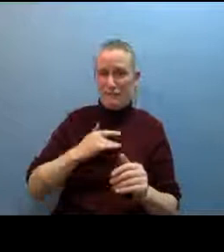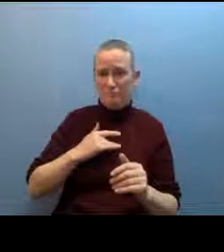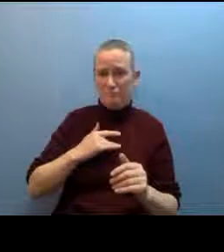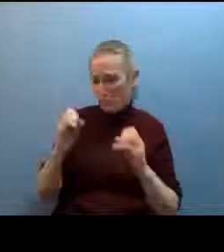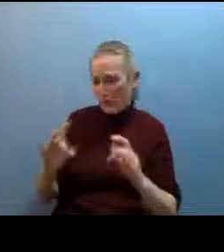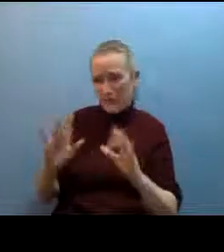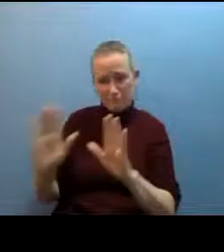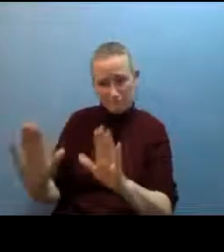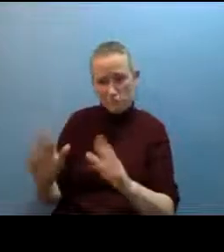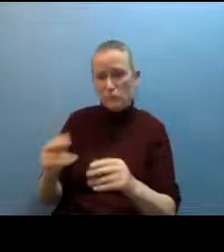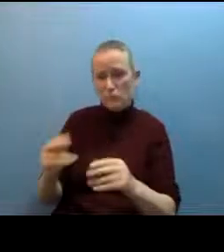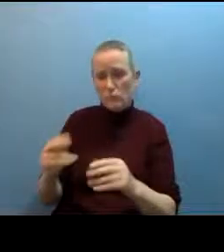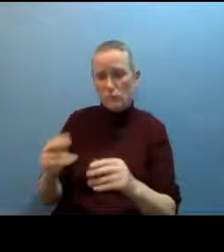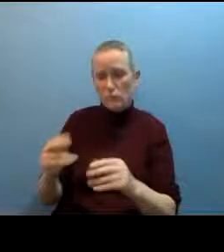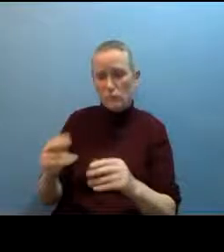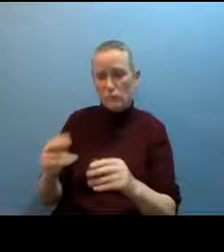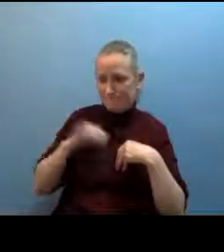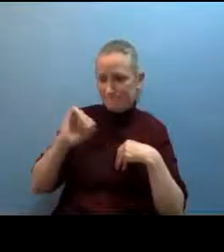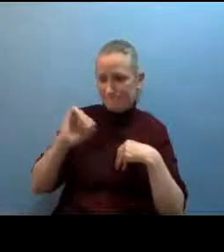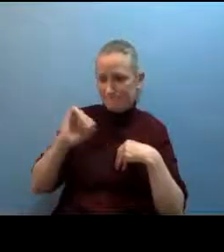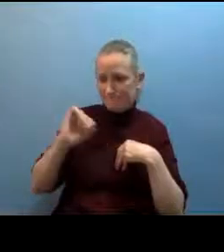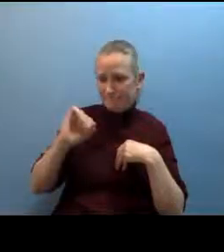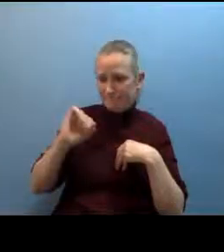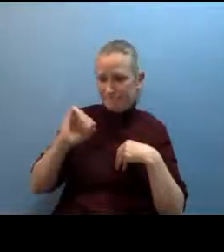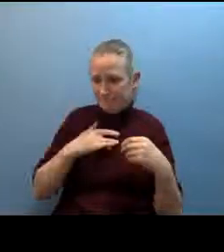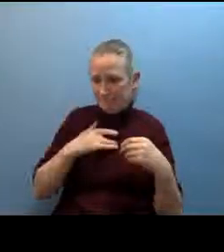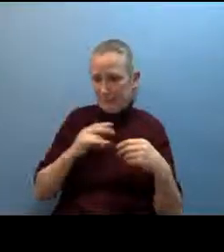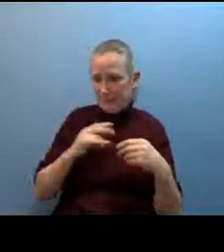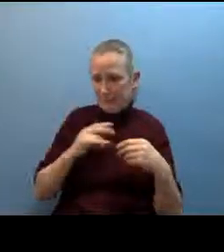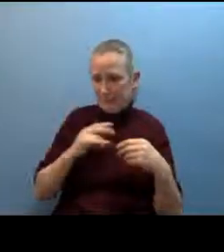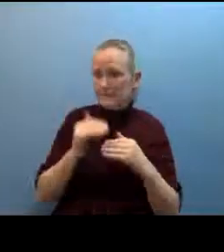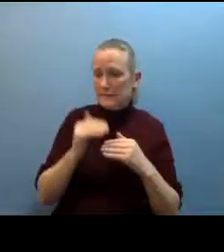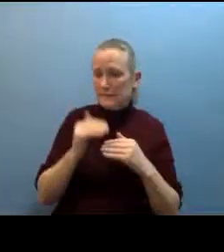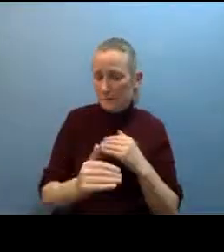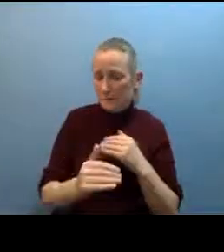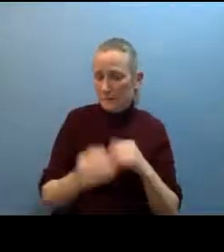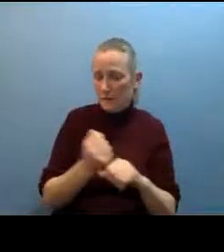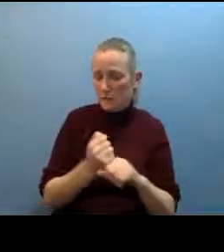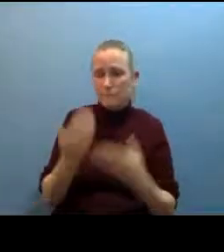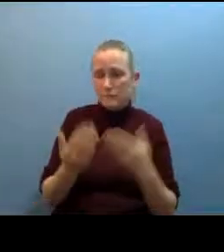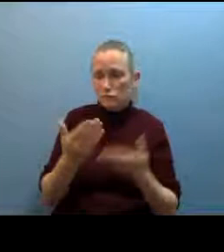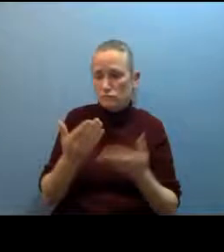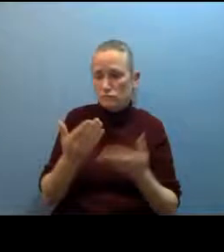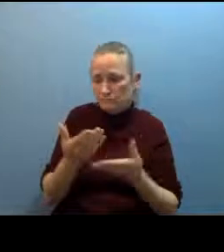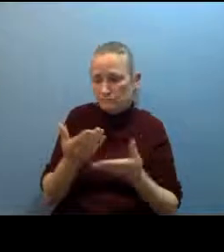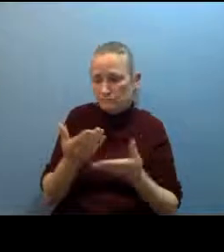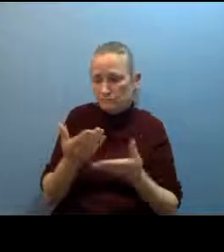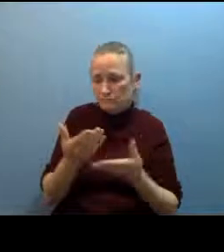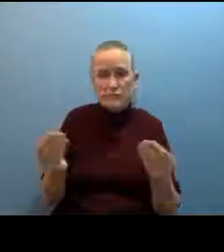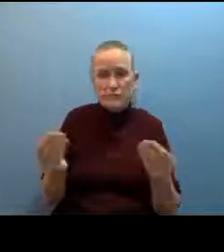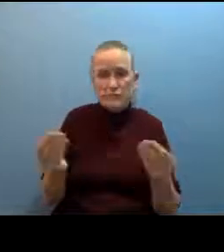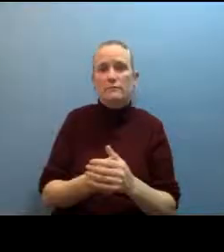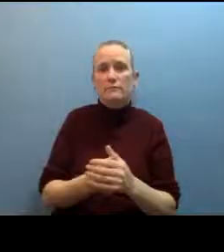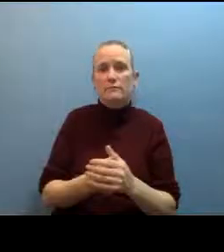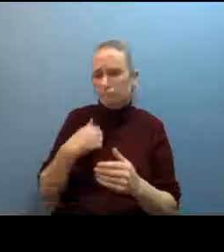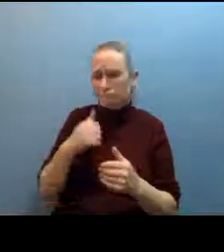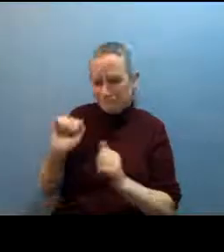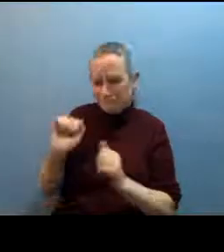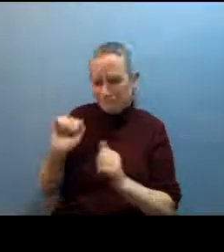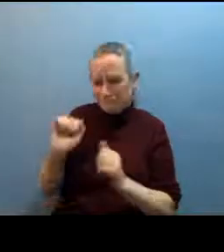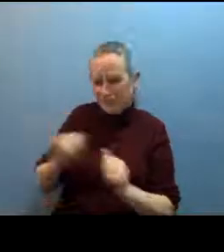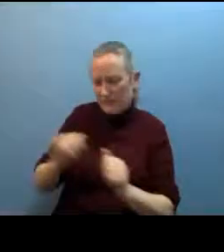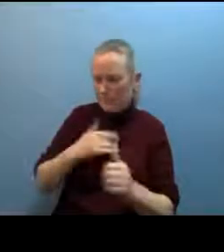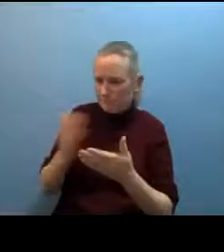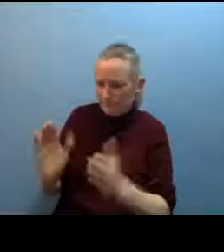We just need to acknowledge that they're having that feeling, and then the next step is about addressing it. but just allow them to have those feelings. I think particularly